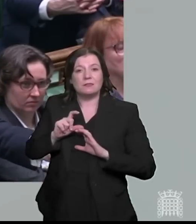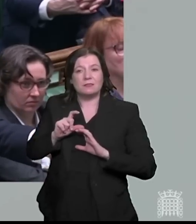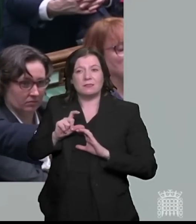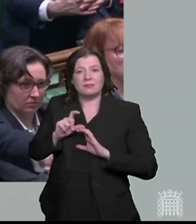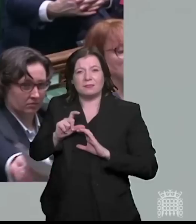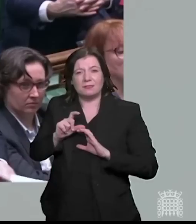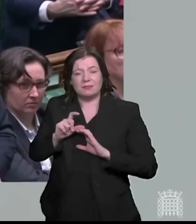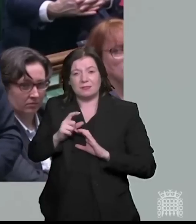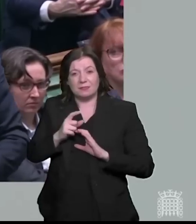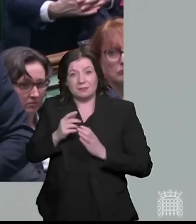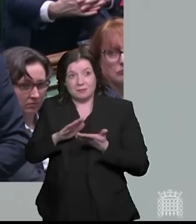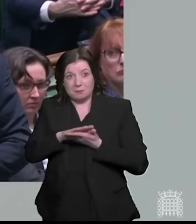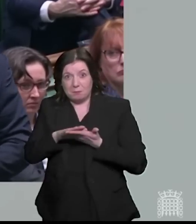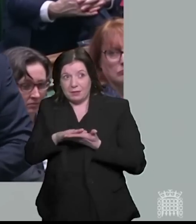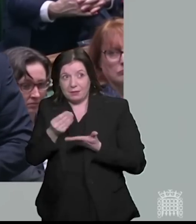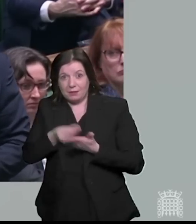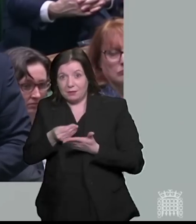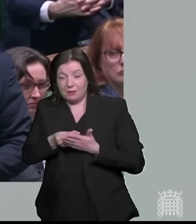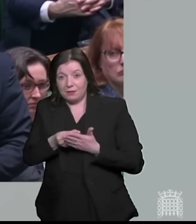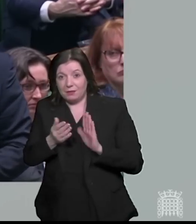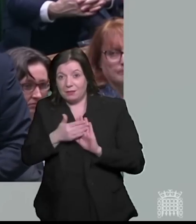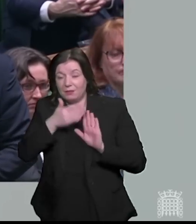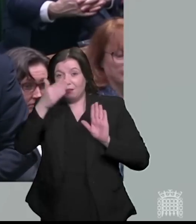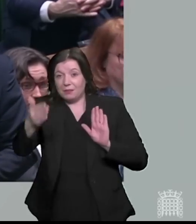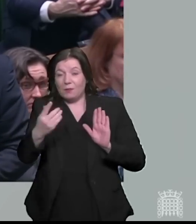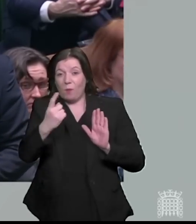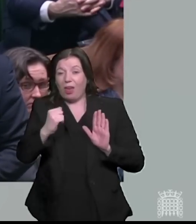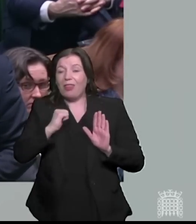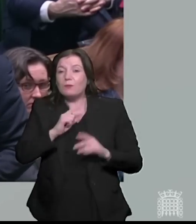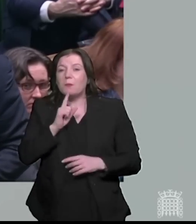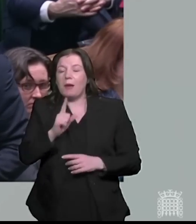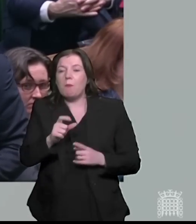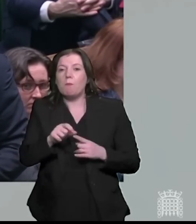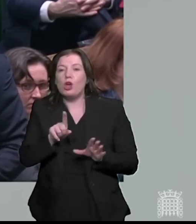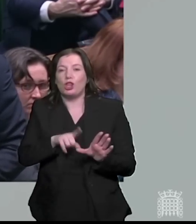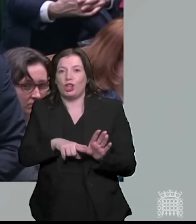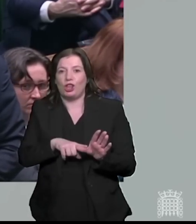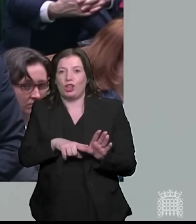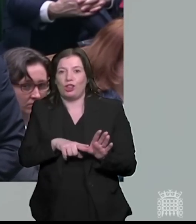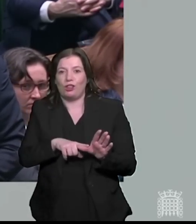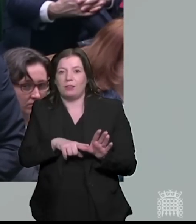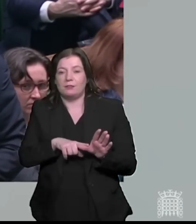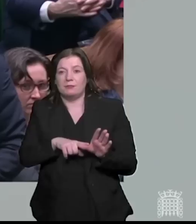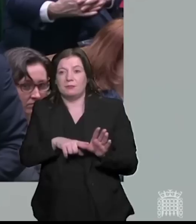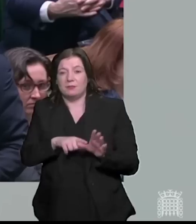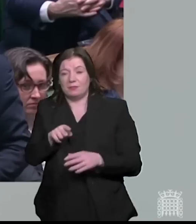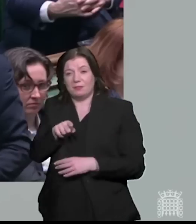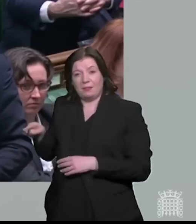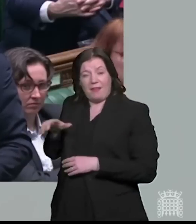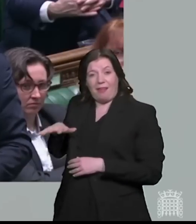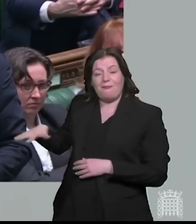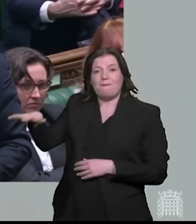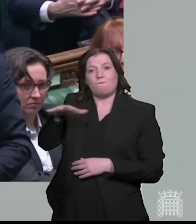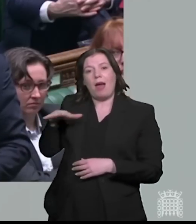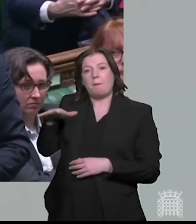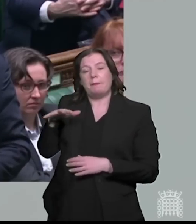of £1,000 to the average family shopping basket throughout a year, and we know that families are really beginning to